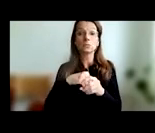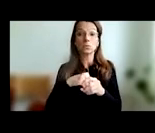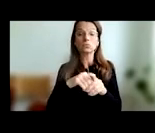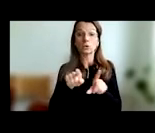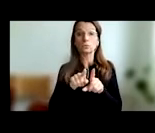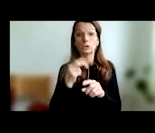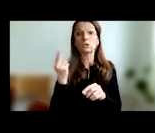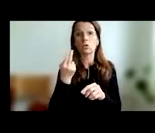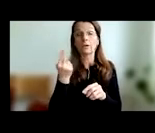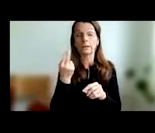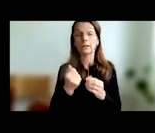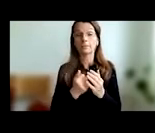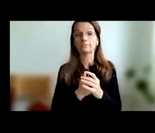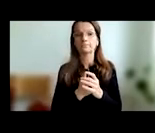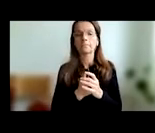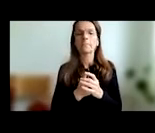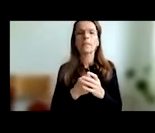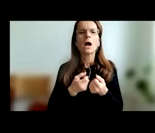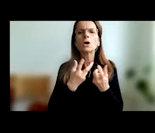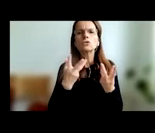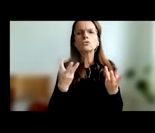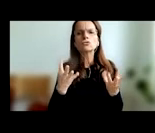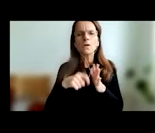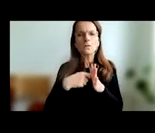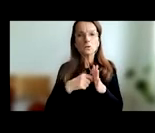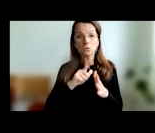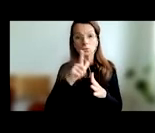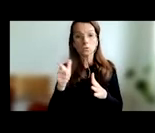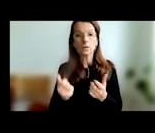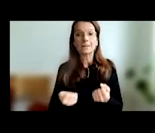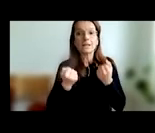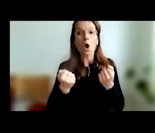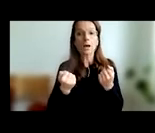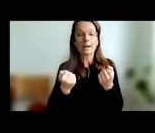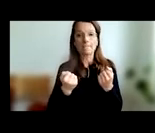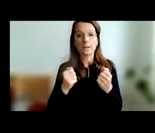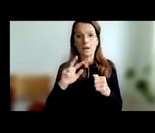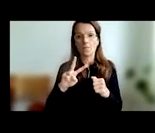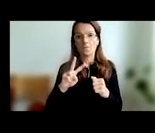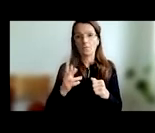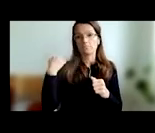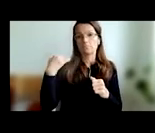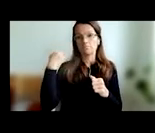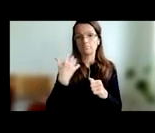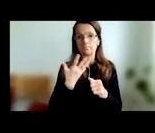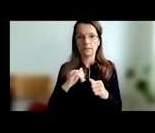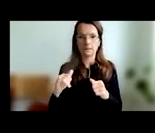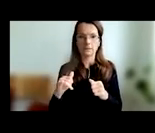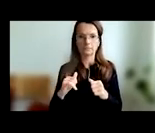And the same trend was identified in Slovenia. Then in the second part of